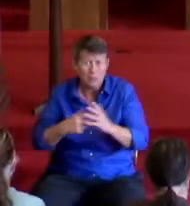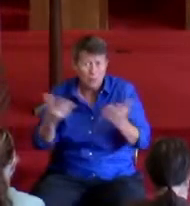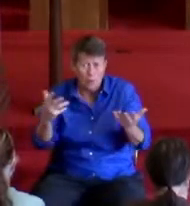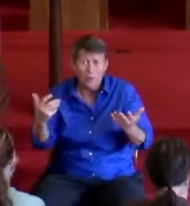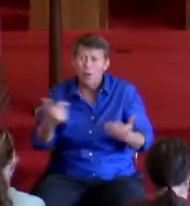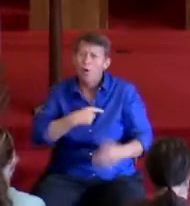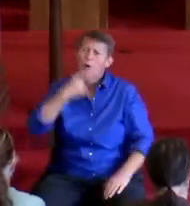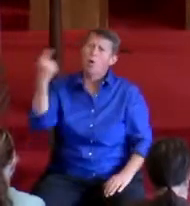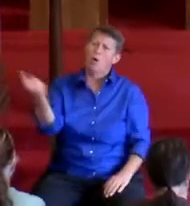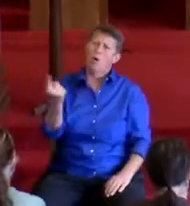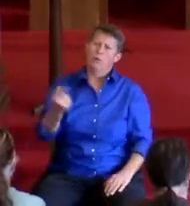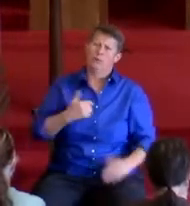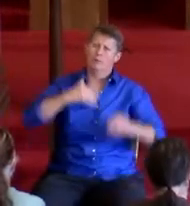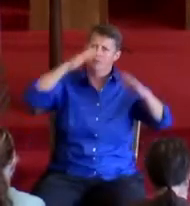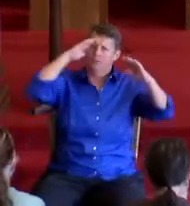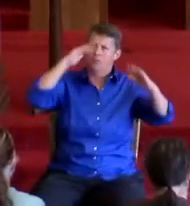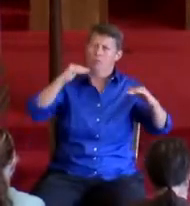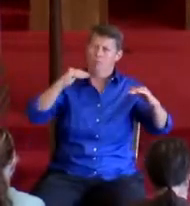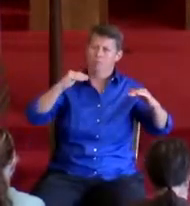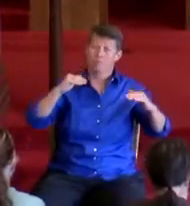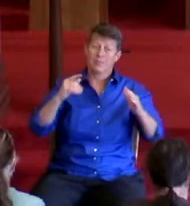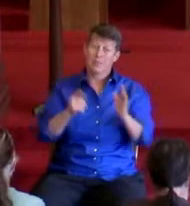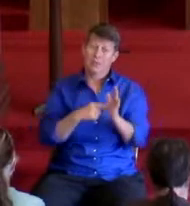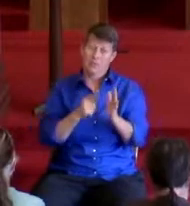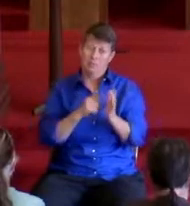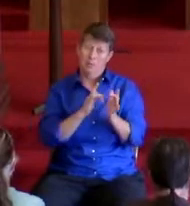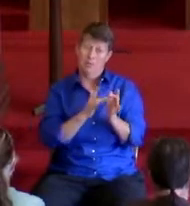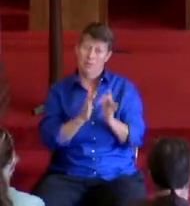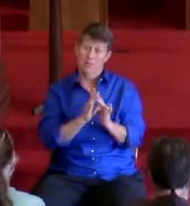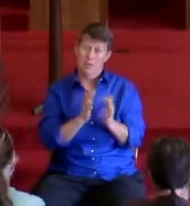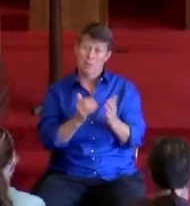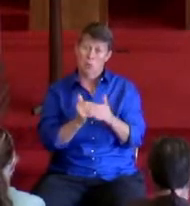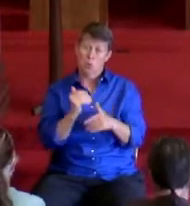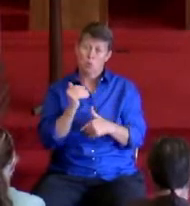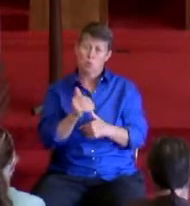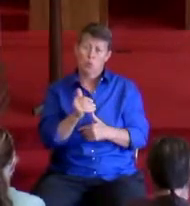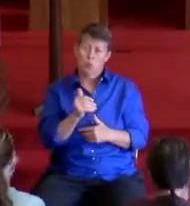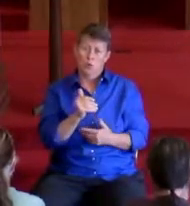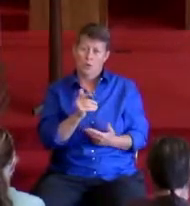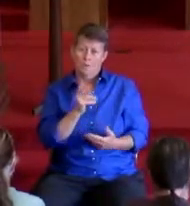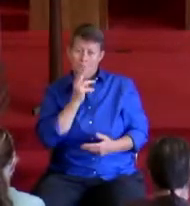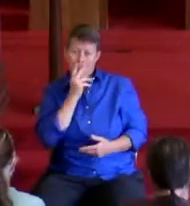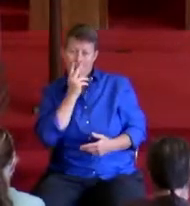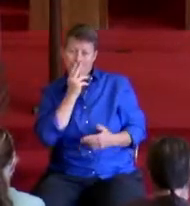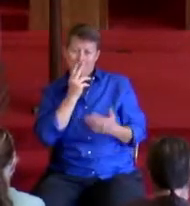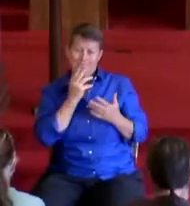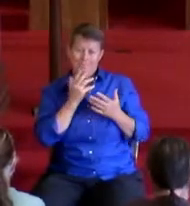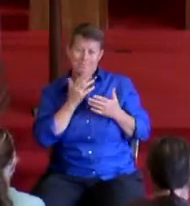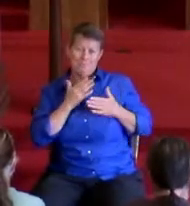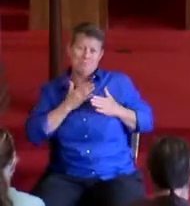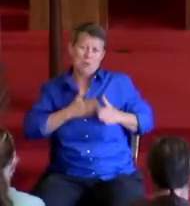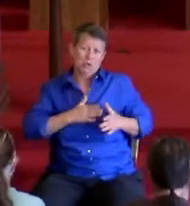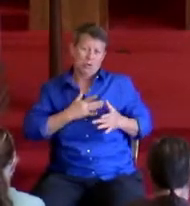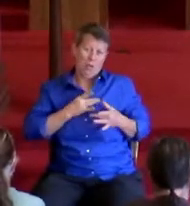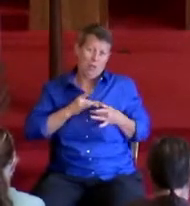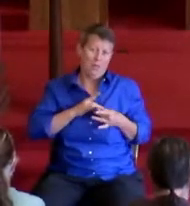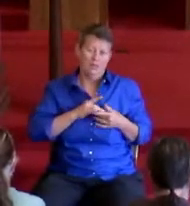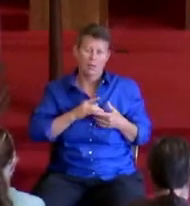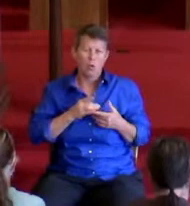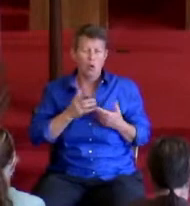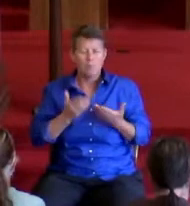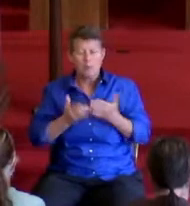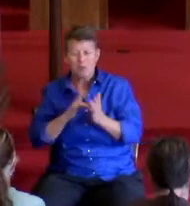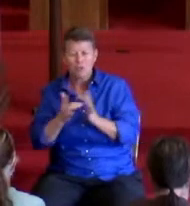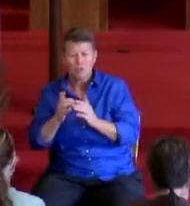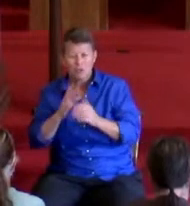Now, sometimes the Bible gets a little too personal, and maybe Jesus talks about money a little too much, but he